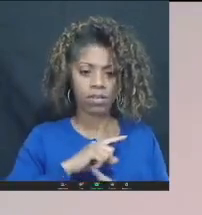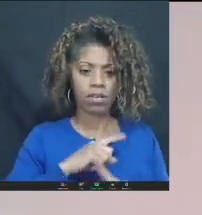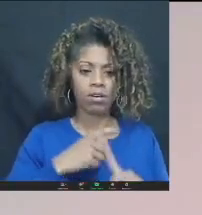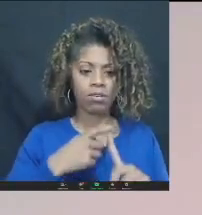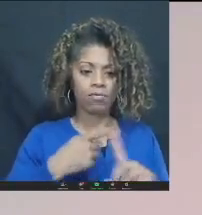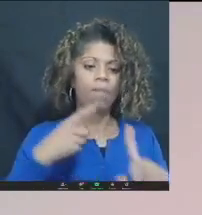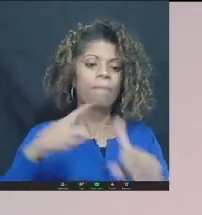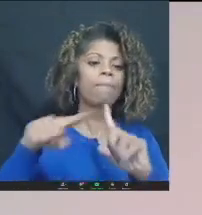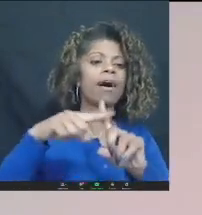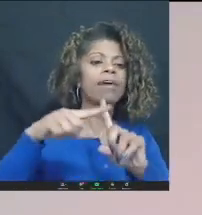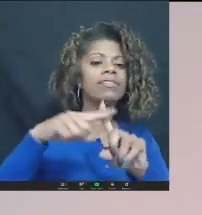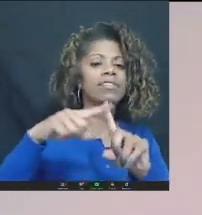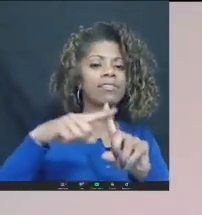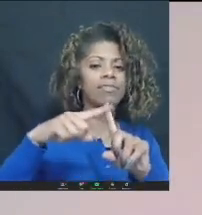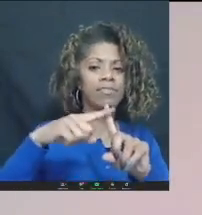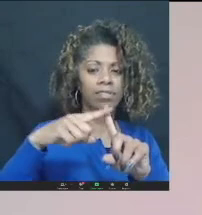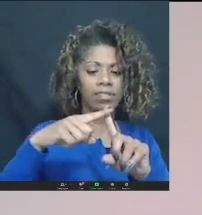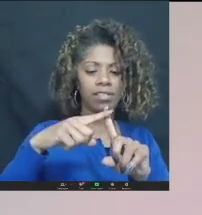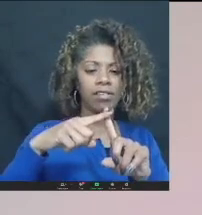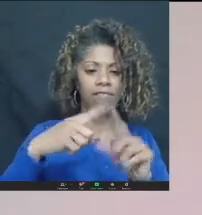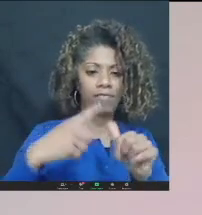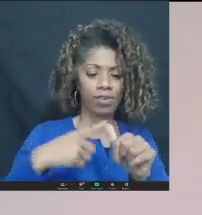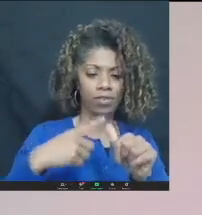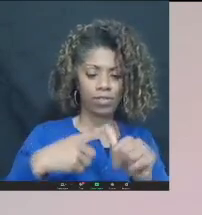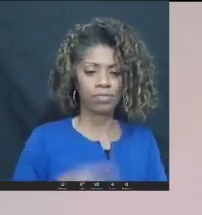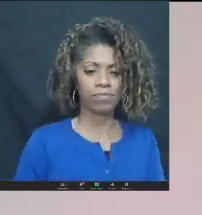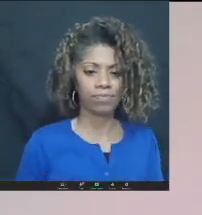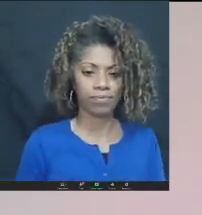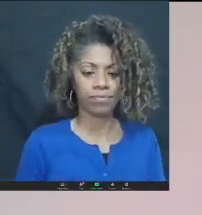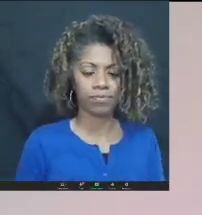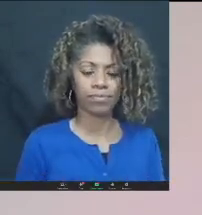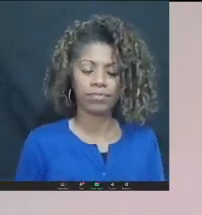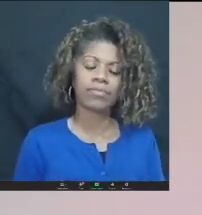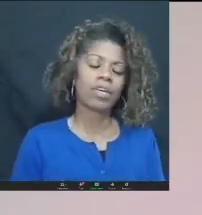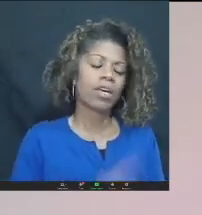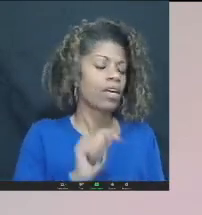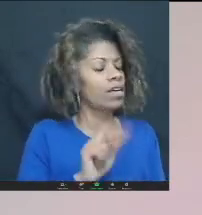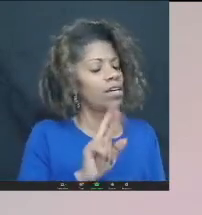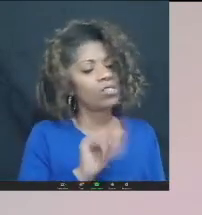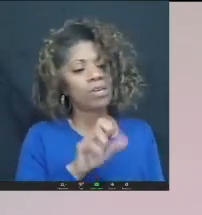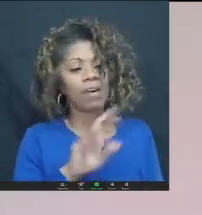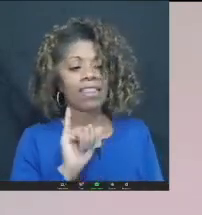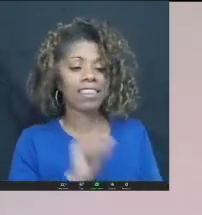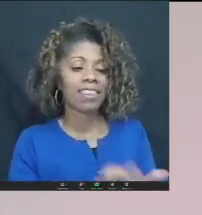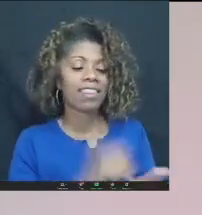That was incredible. And I really appreciate the time you took with us today. Thank you.